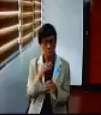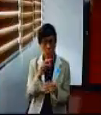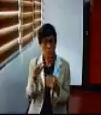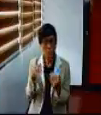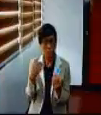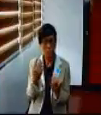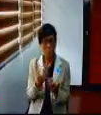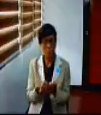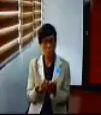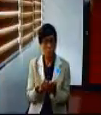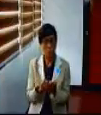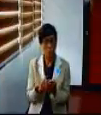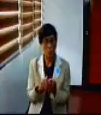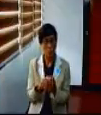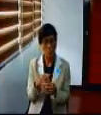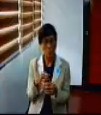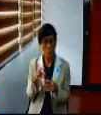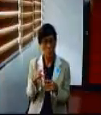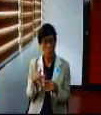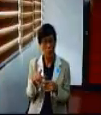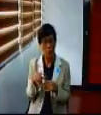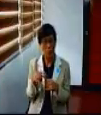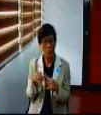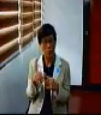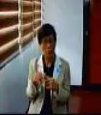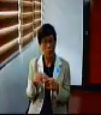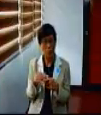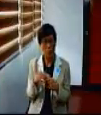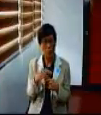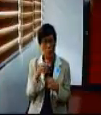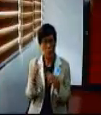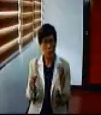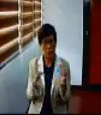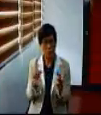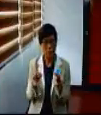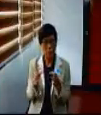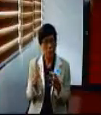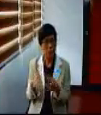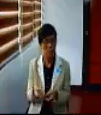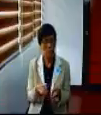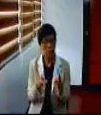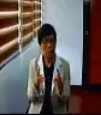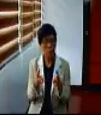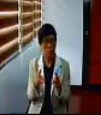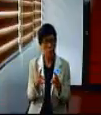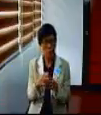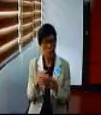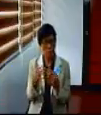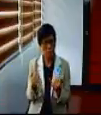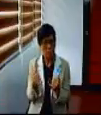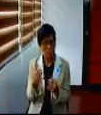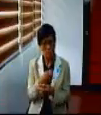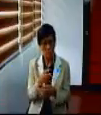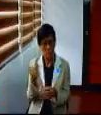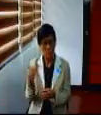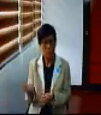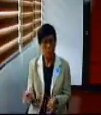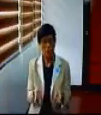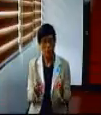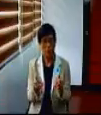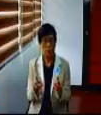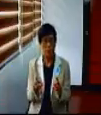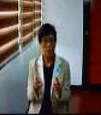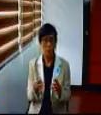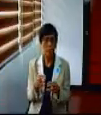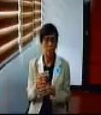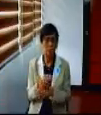be effectively redressed through a judicial mechanism. So the idea is that to provide other forms of